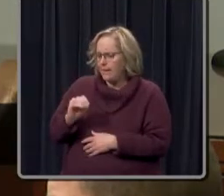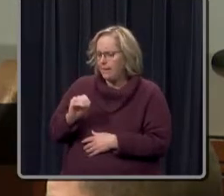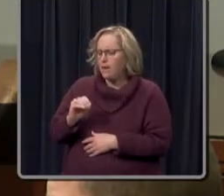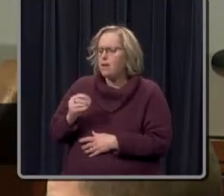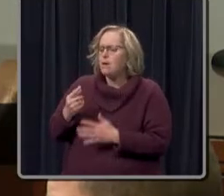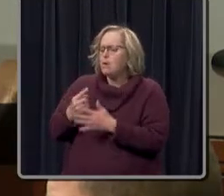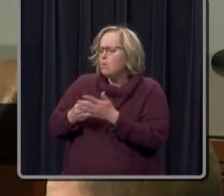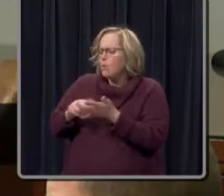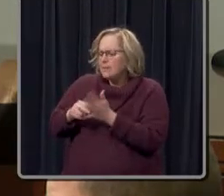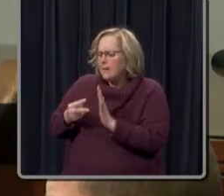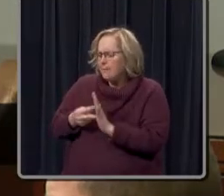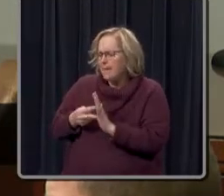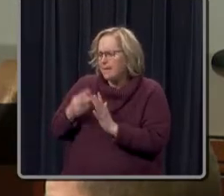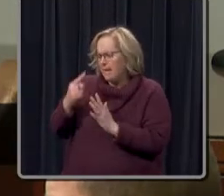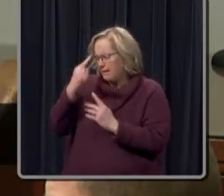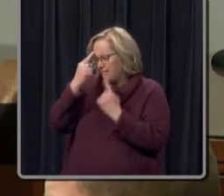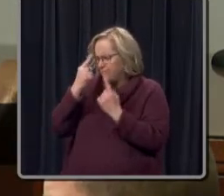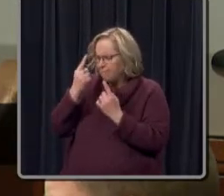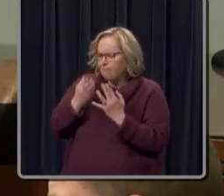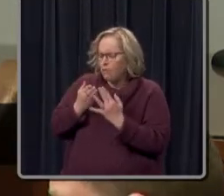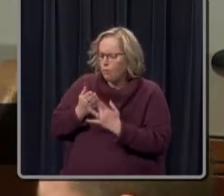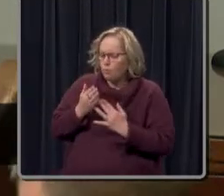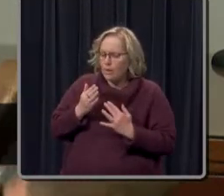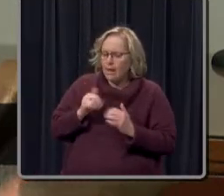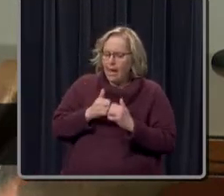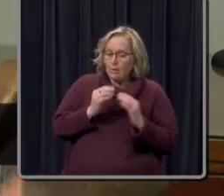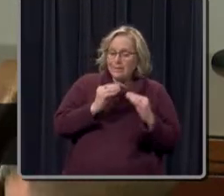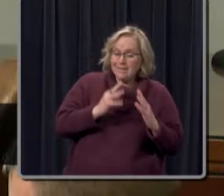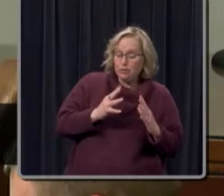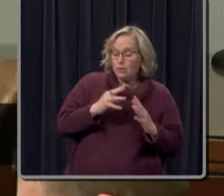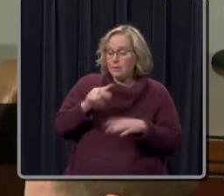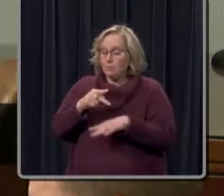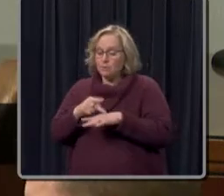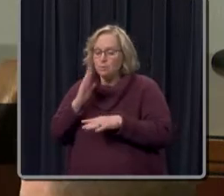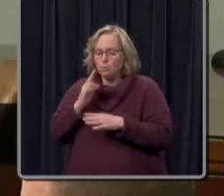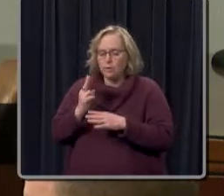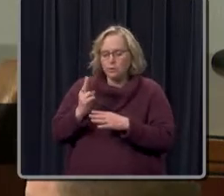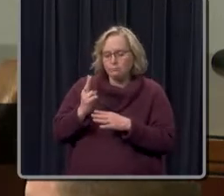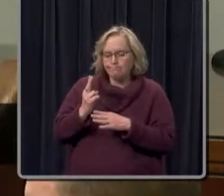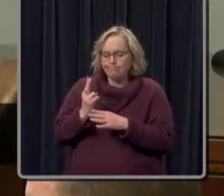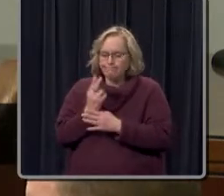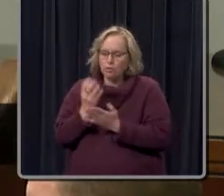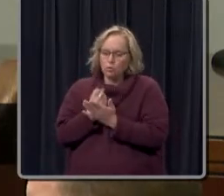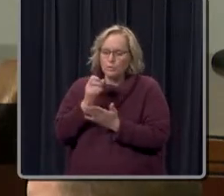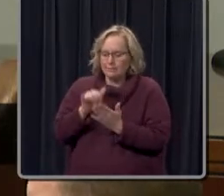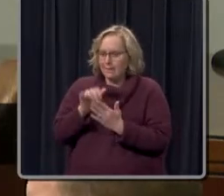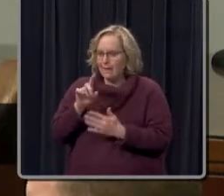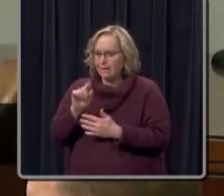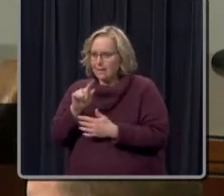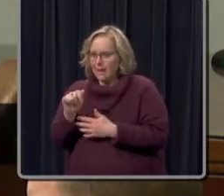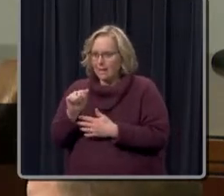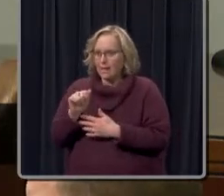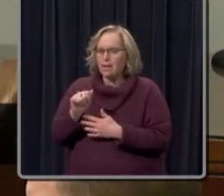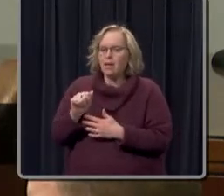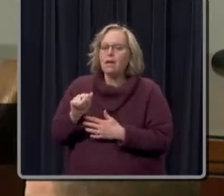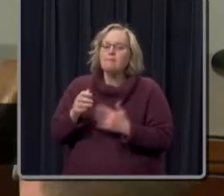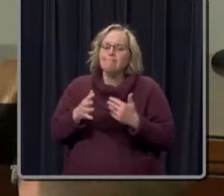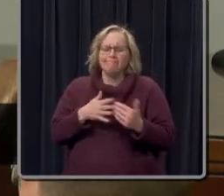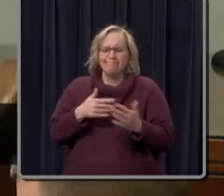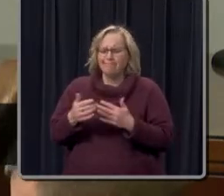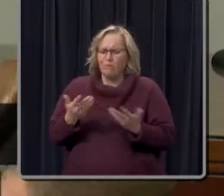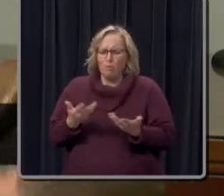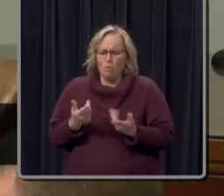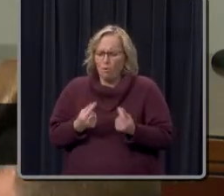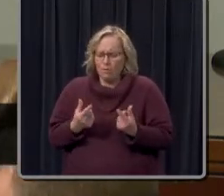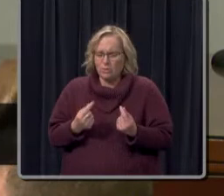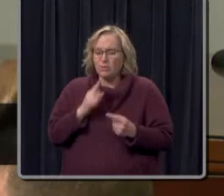thinking through how our teachers and how our administrators would utilize this. At the end of the day, regardless of what we do, it's really the